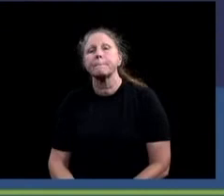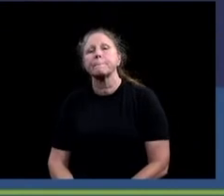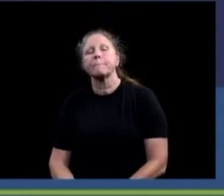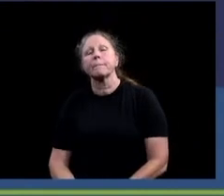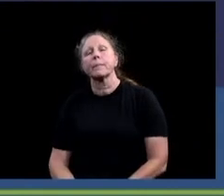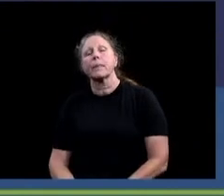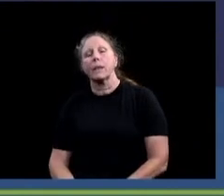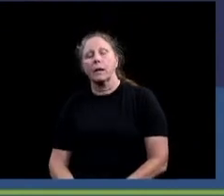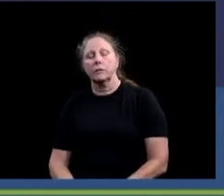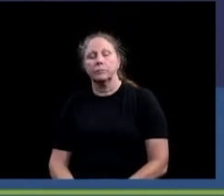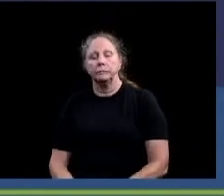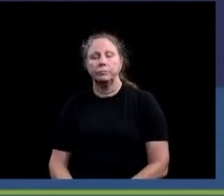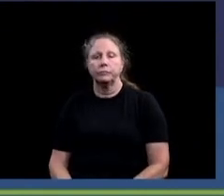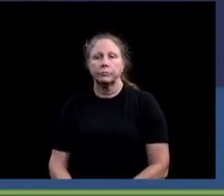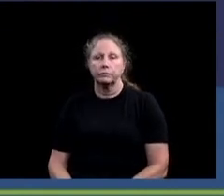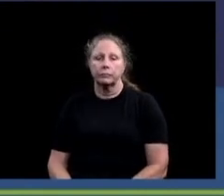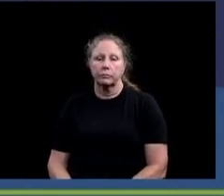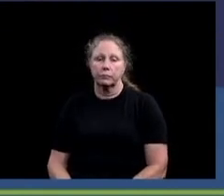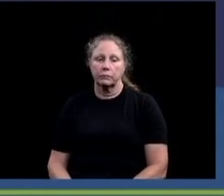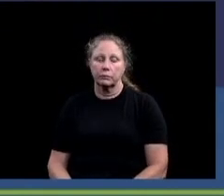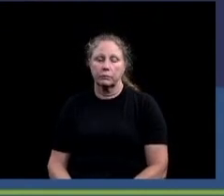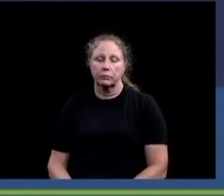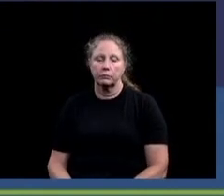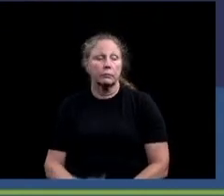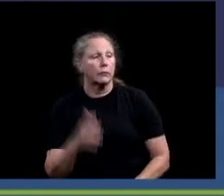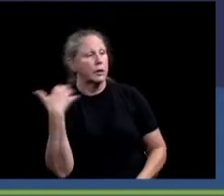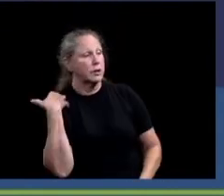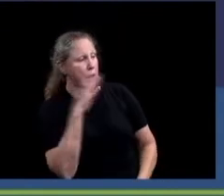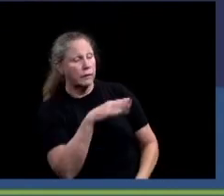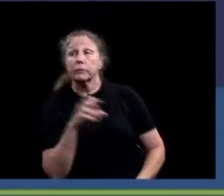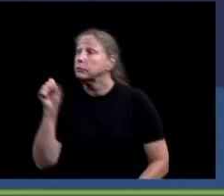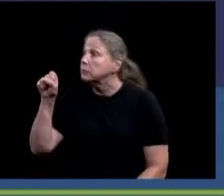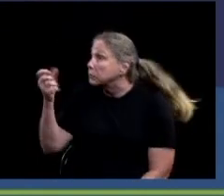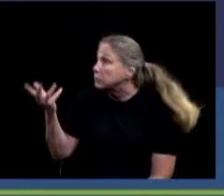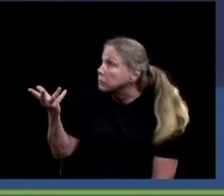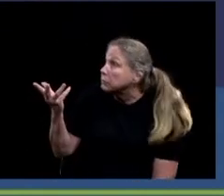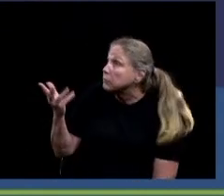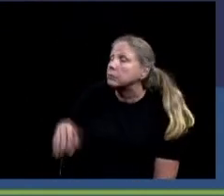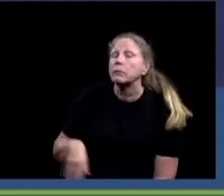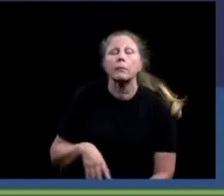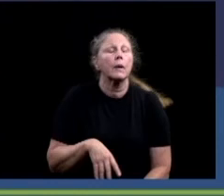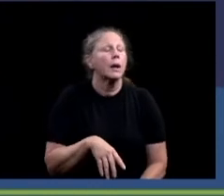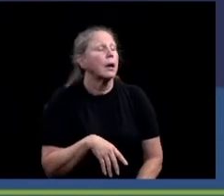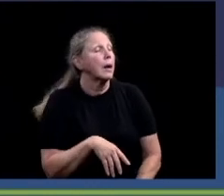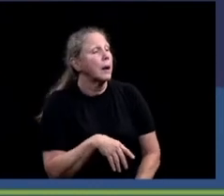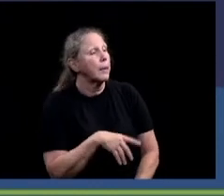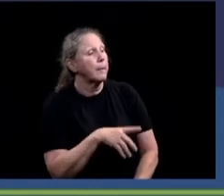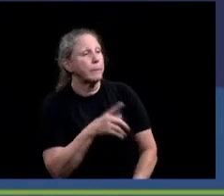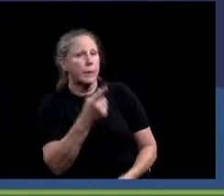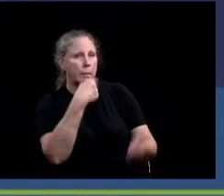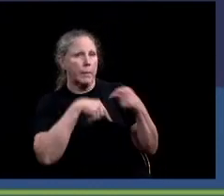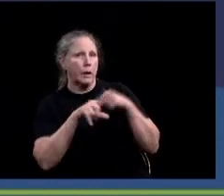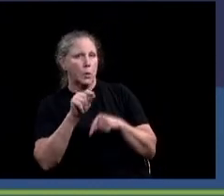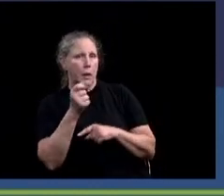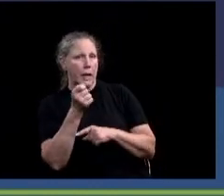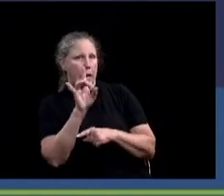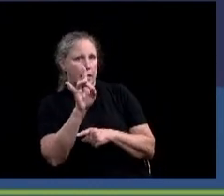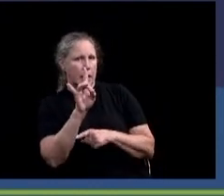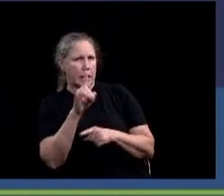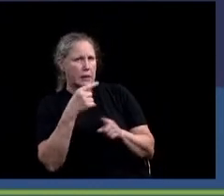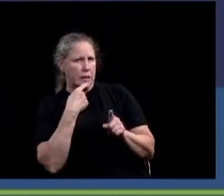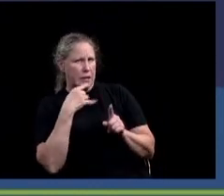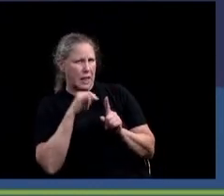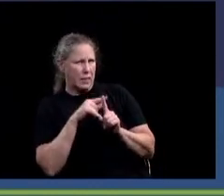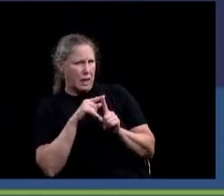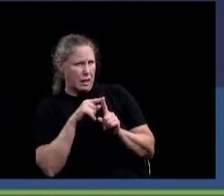Chief, Yes, ma'am. so back to that 2018 slide, you said there were 6 or 7 officers